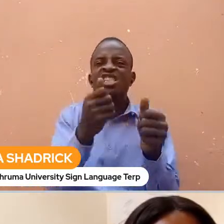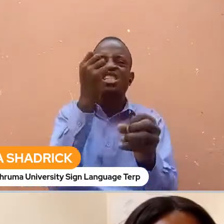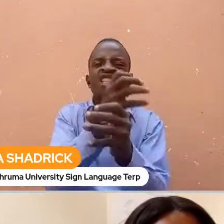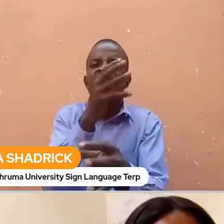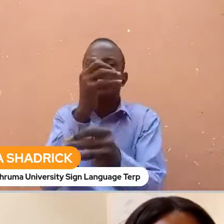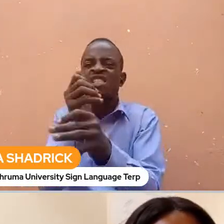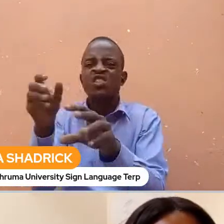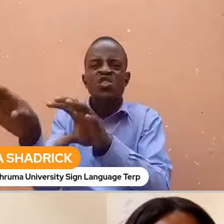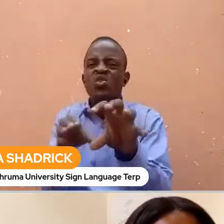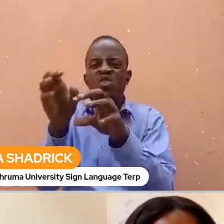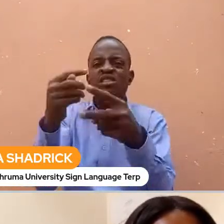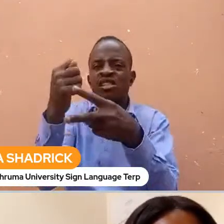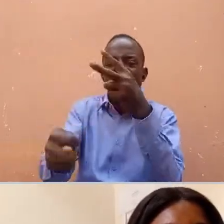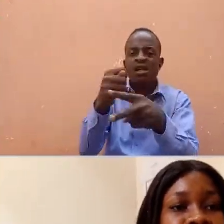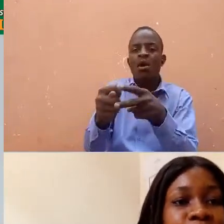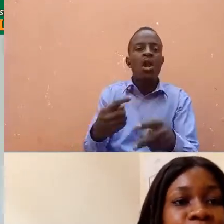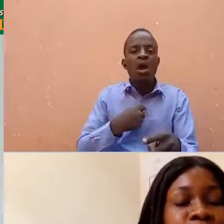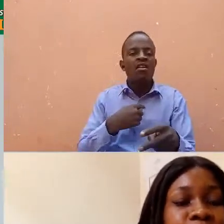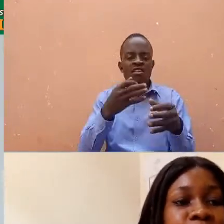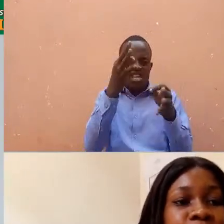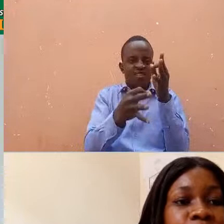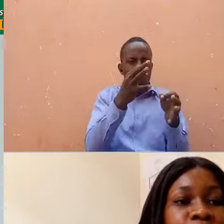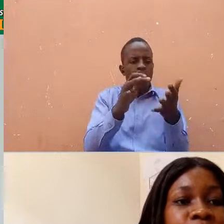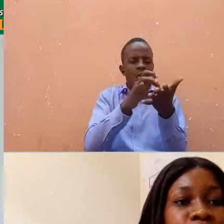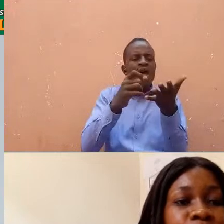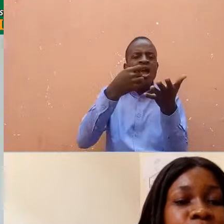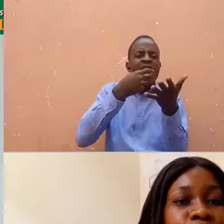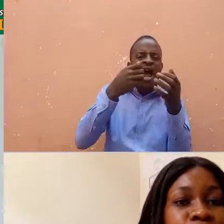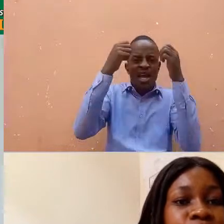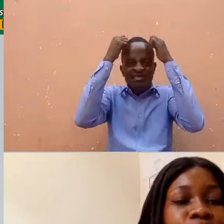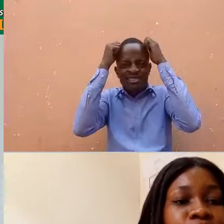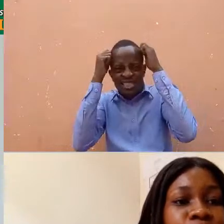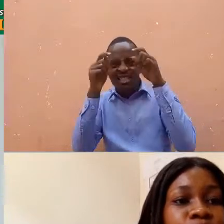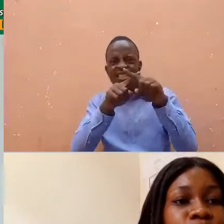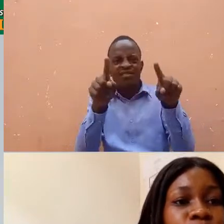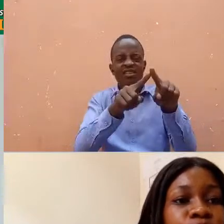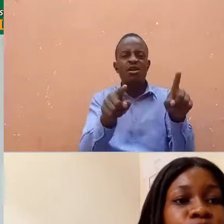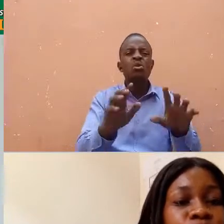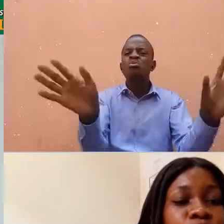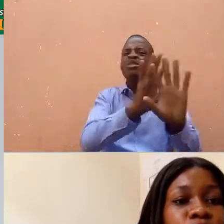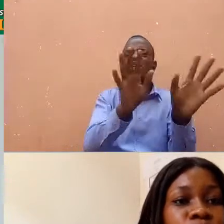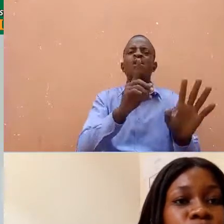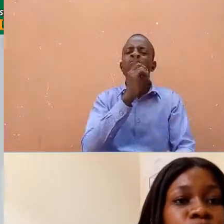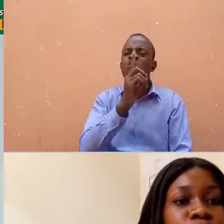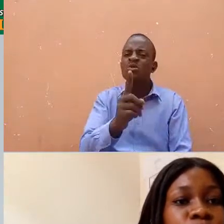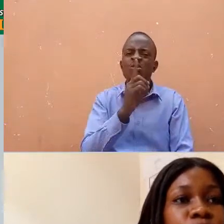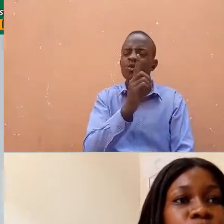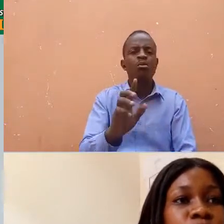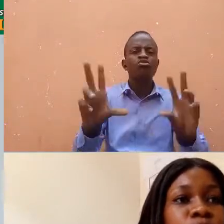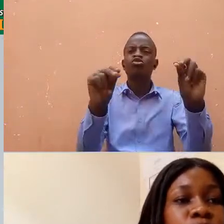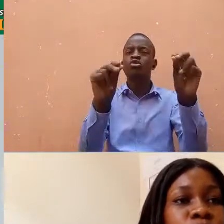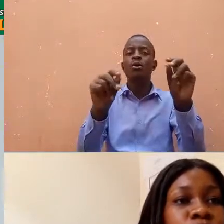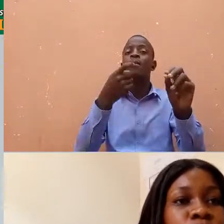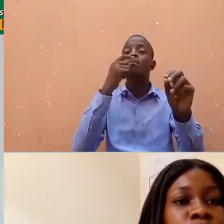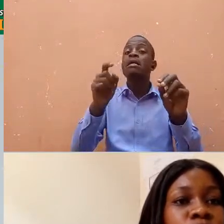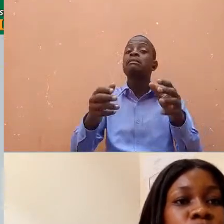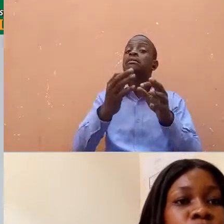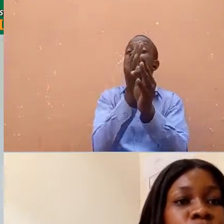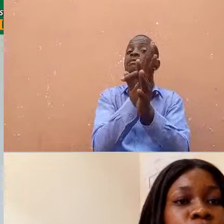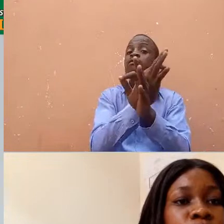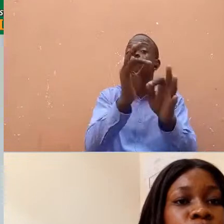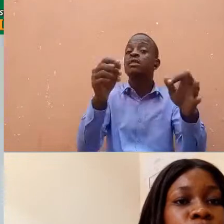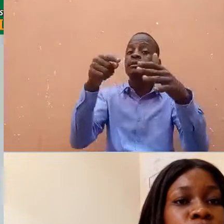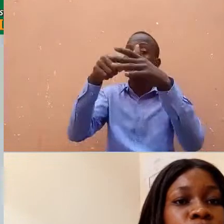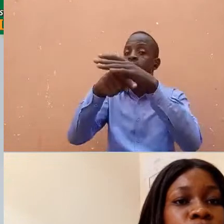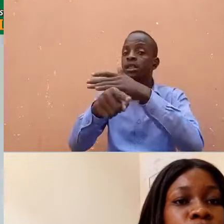have unrestricted access to condoms and emergency contraceptives? Should young people have unrestricted